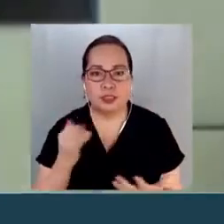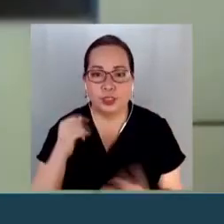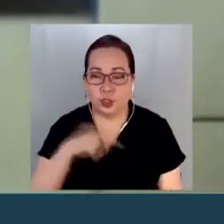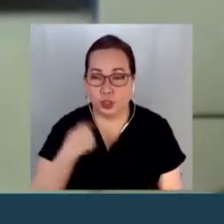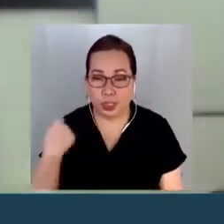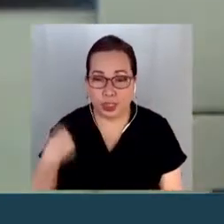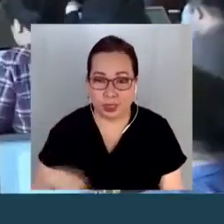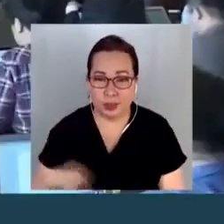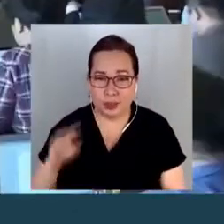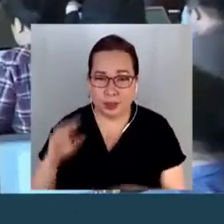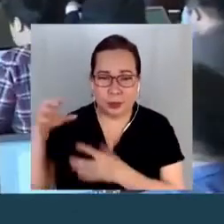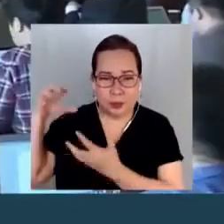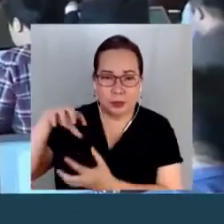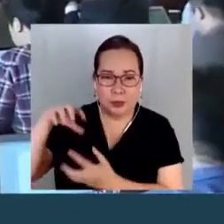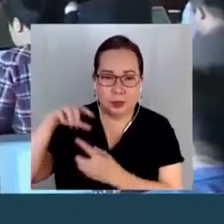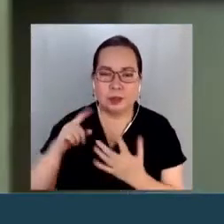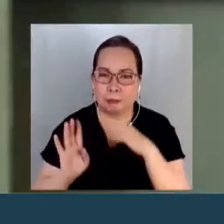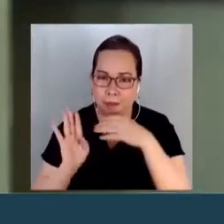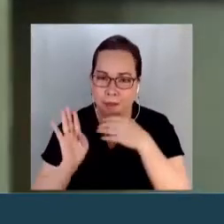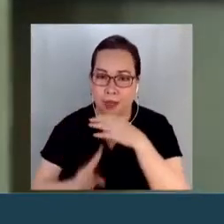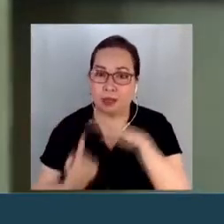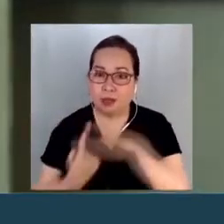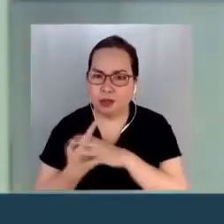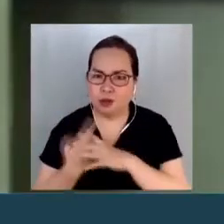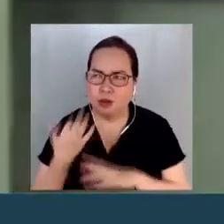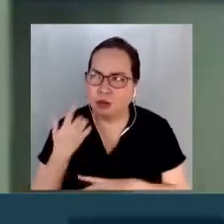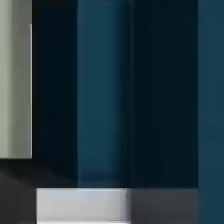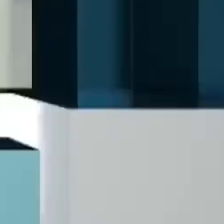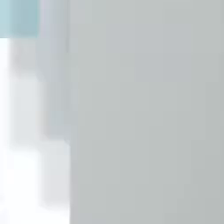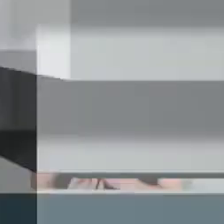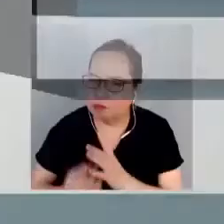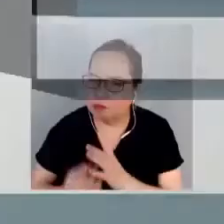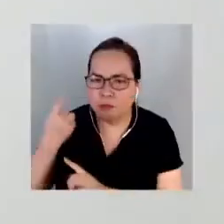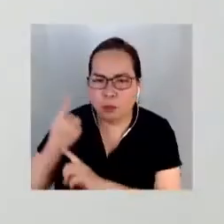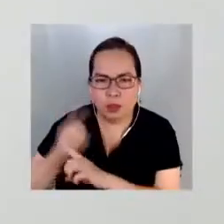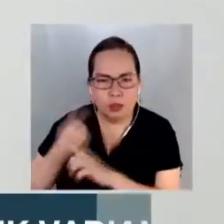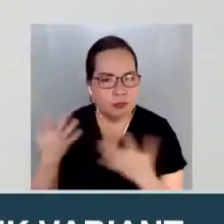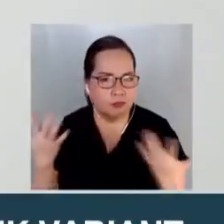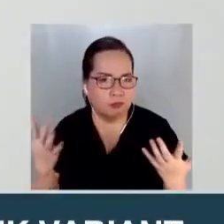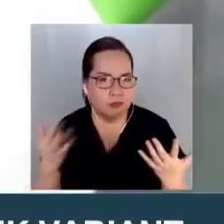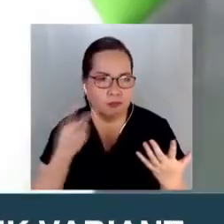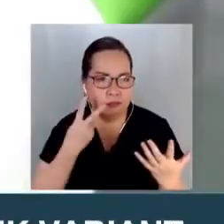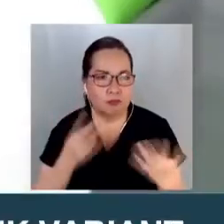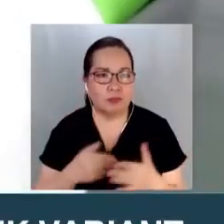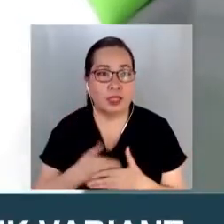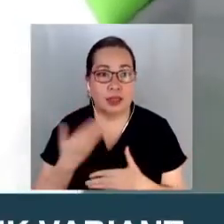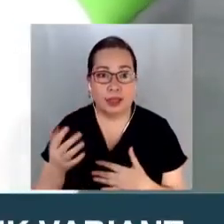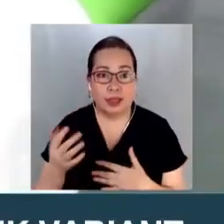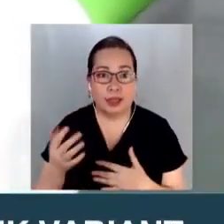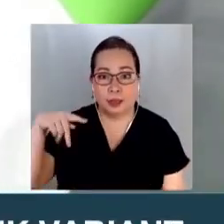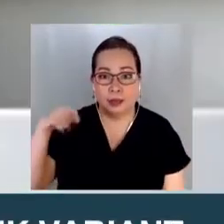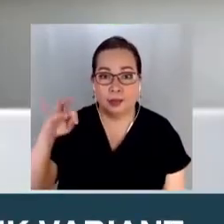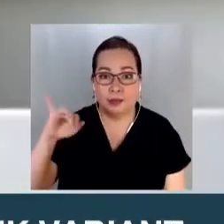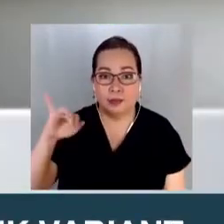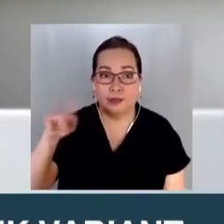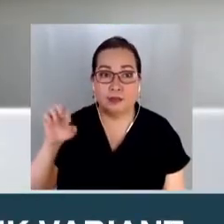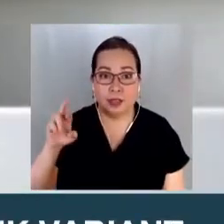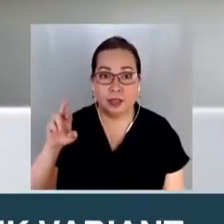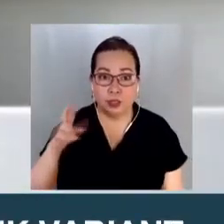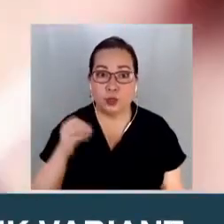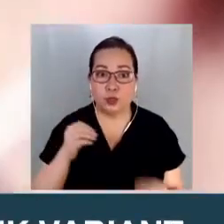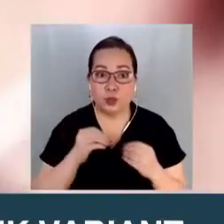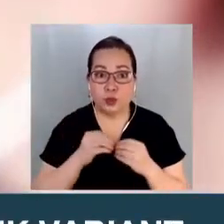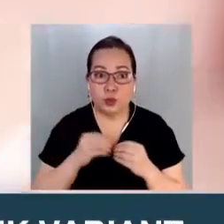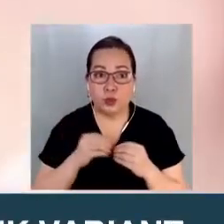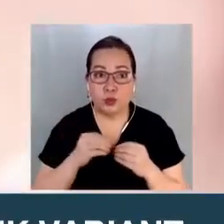after disappearing from public view for several months. And Pfizer's COVID-19 vaccine appears to be effective against the more